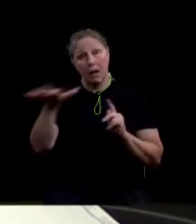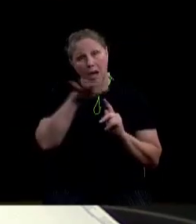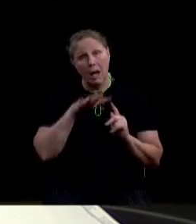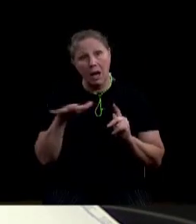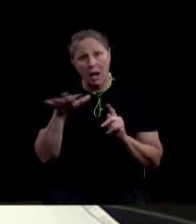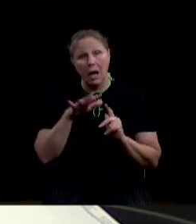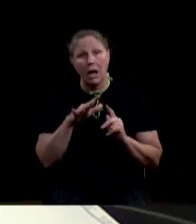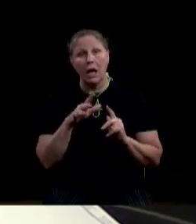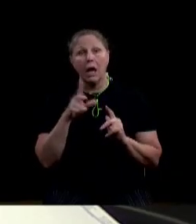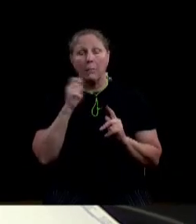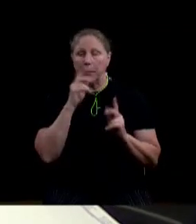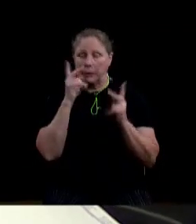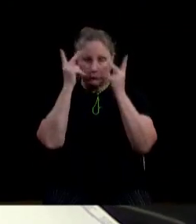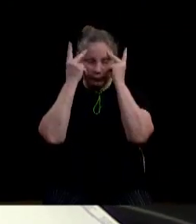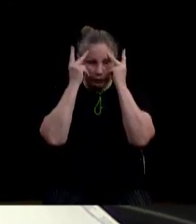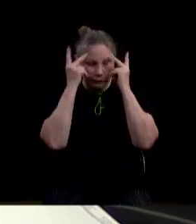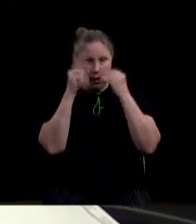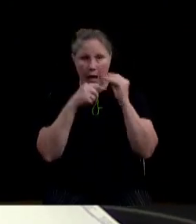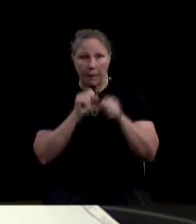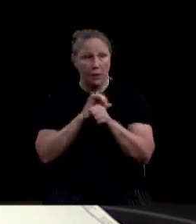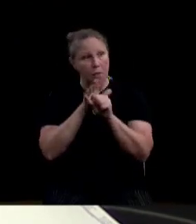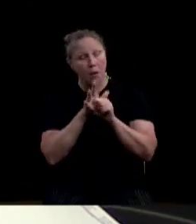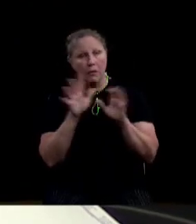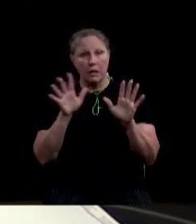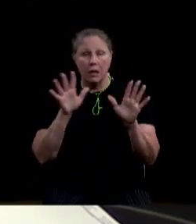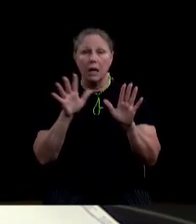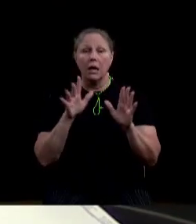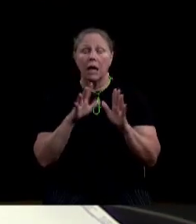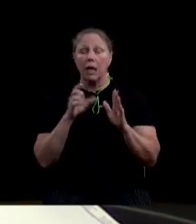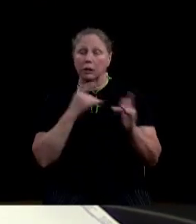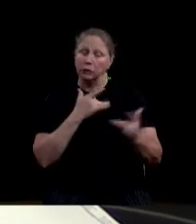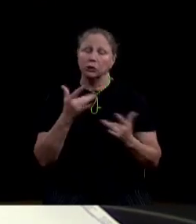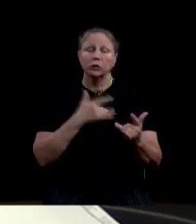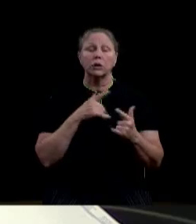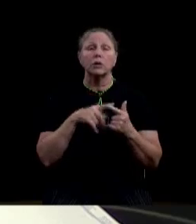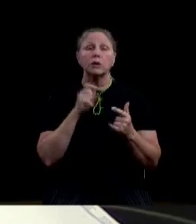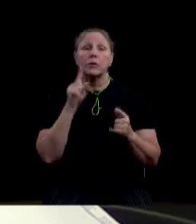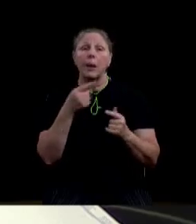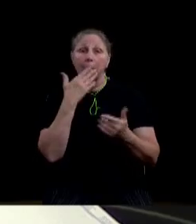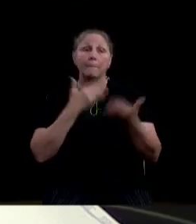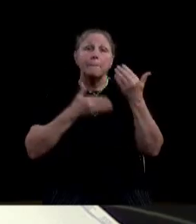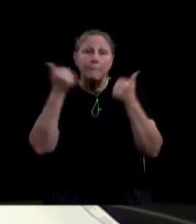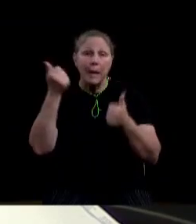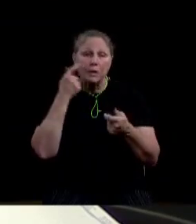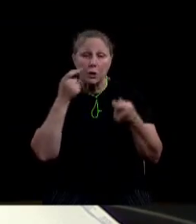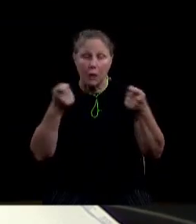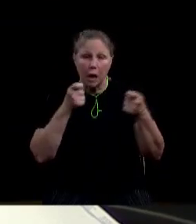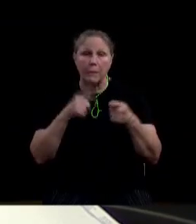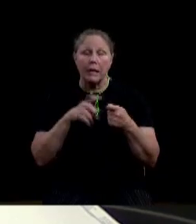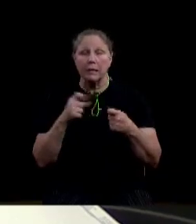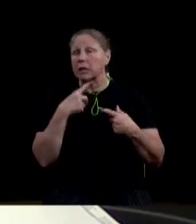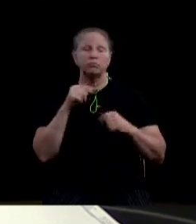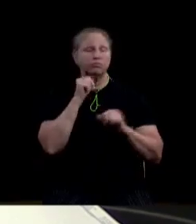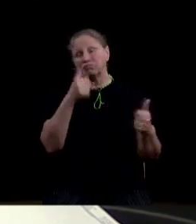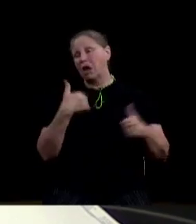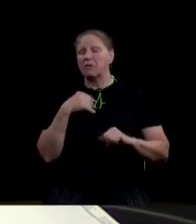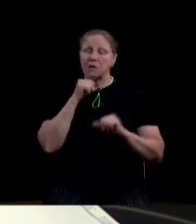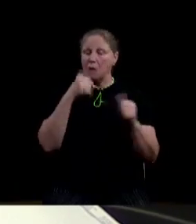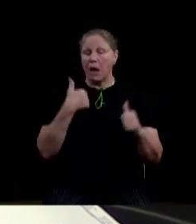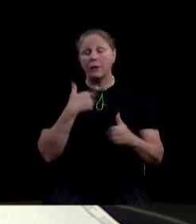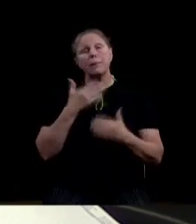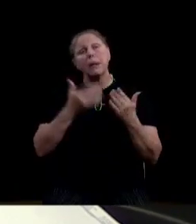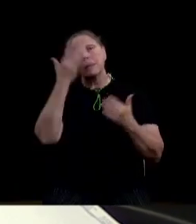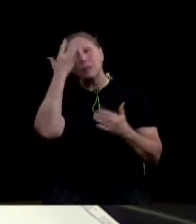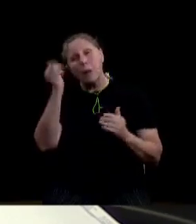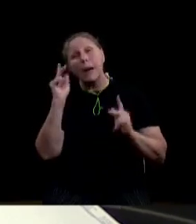COVID-19, and the only coping mechanism many have for it is denial. Perhaps this is why very few people are taking the situation